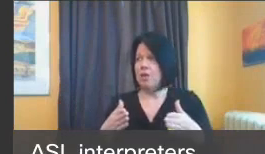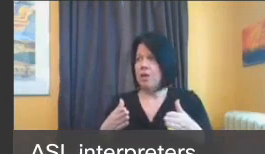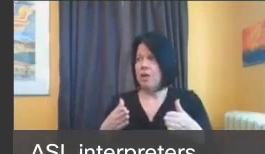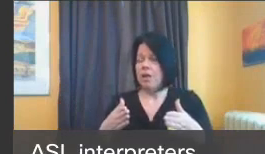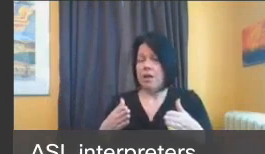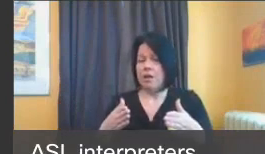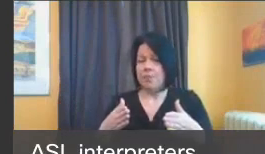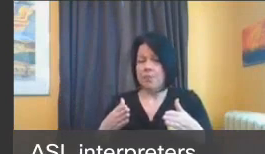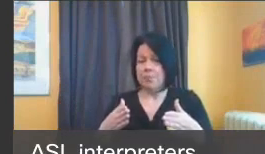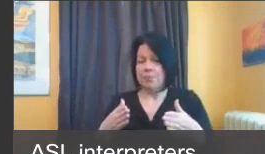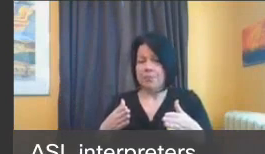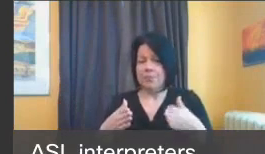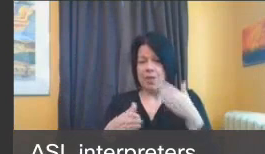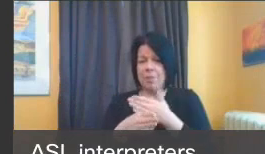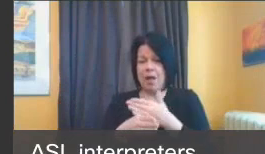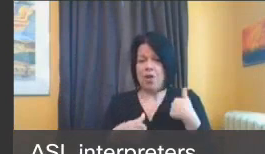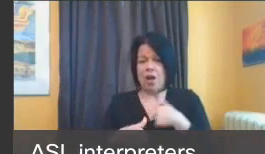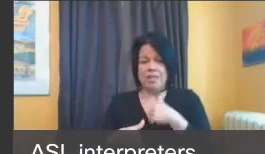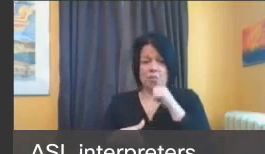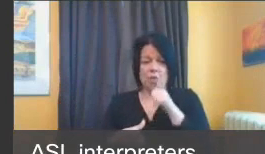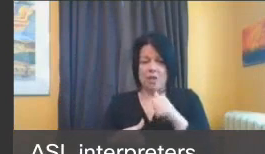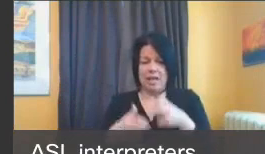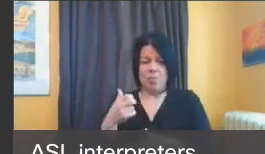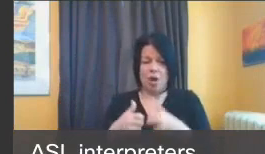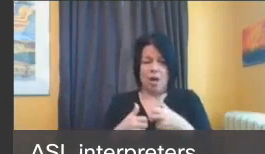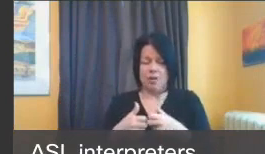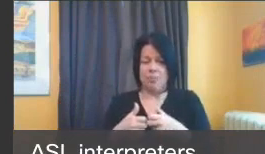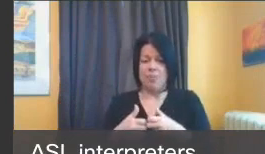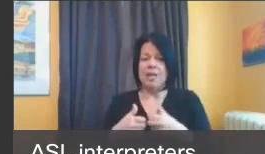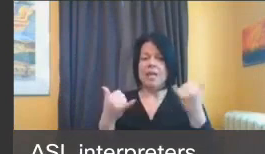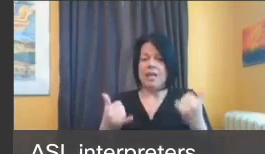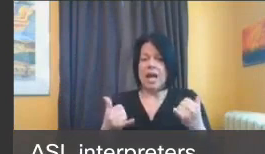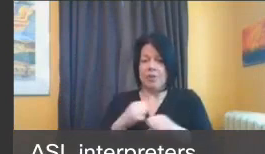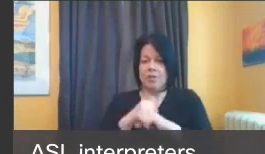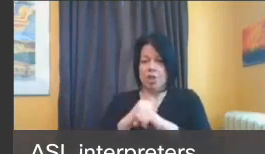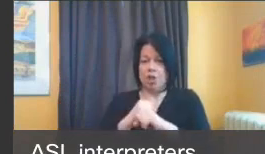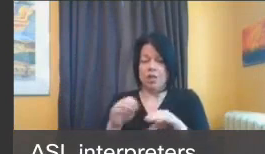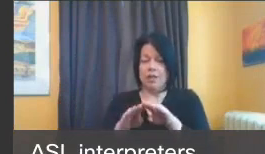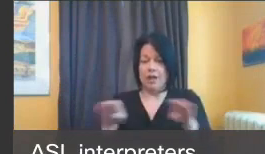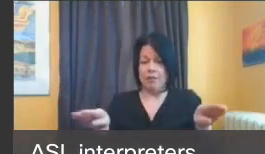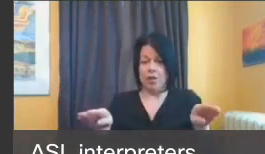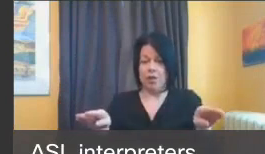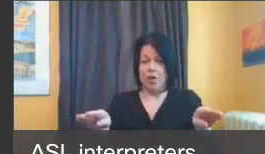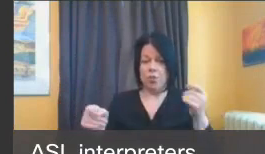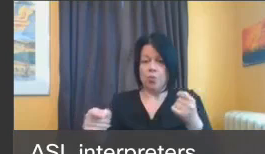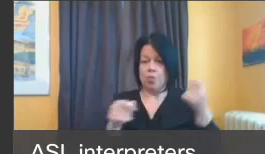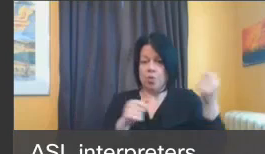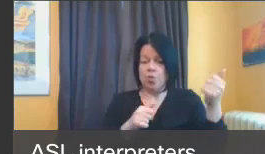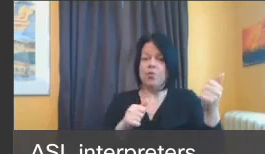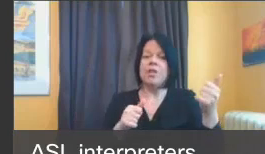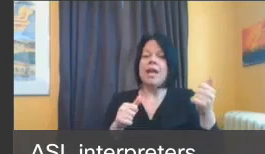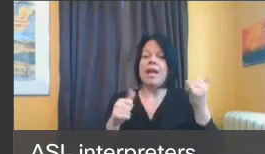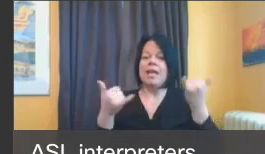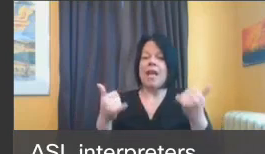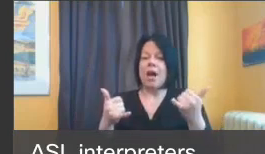it just wasn't a, it wasn't a problem before. Now the security level was improved, but now the state is actually requiring